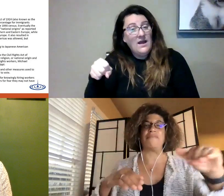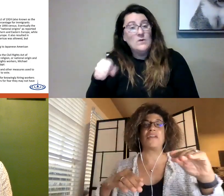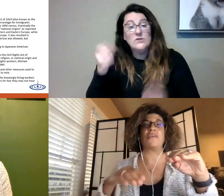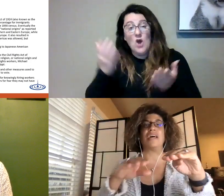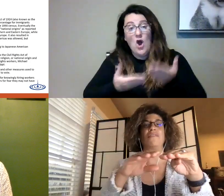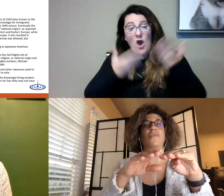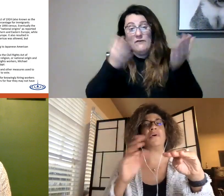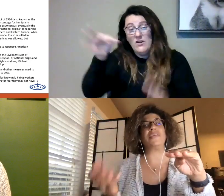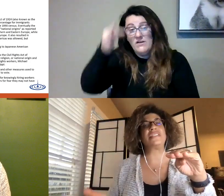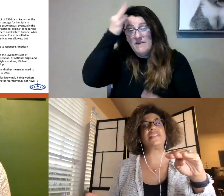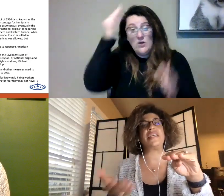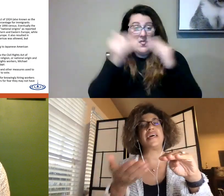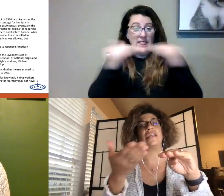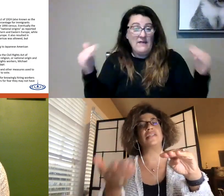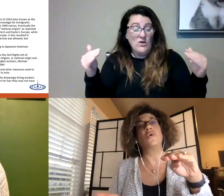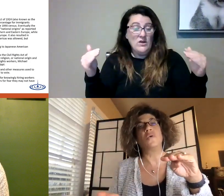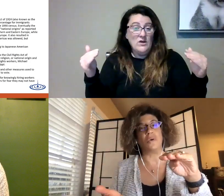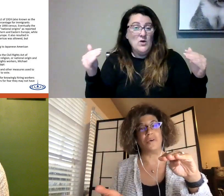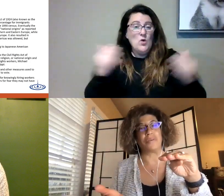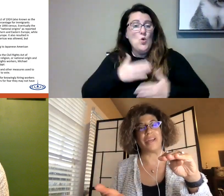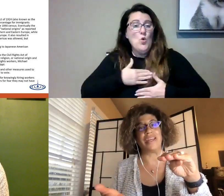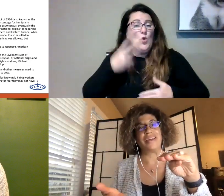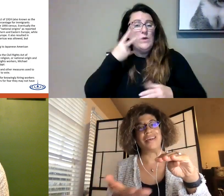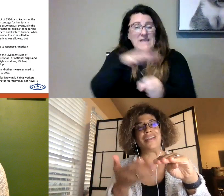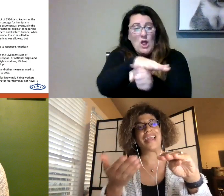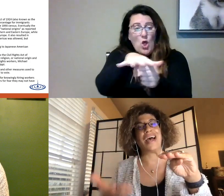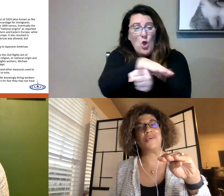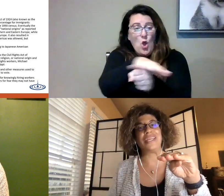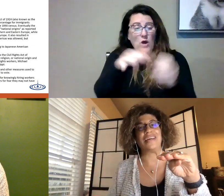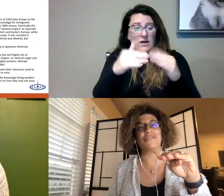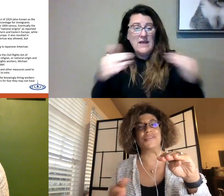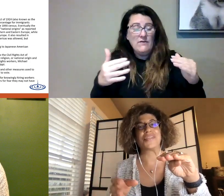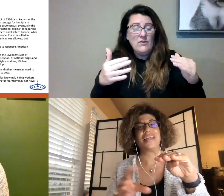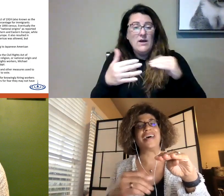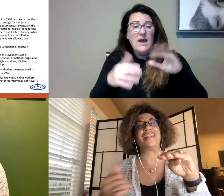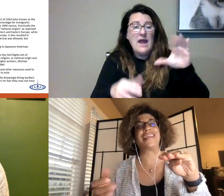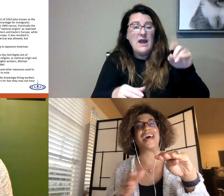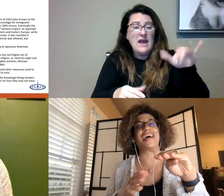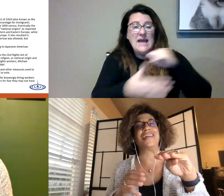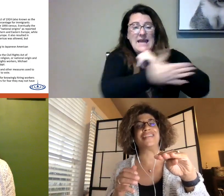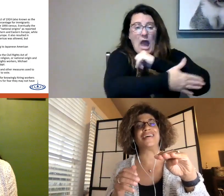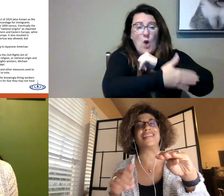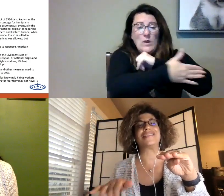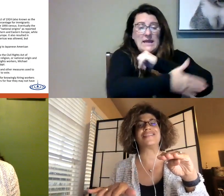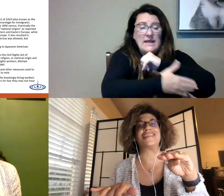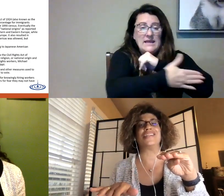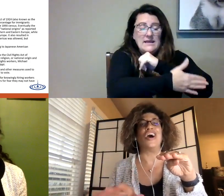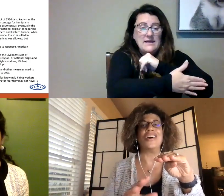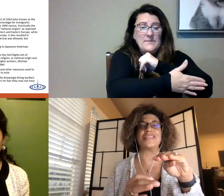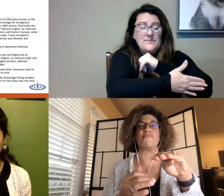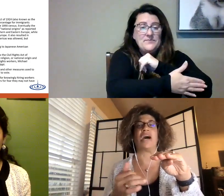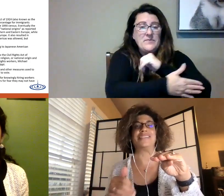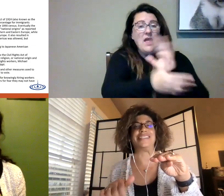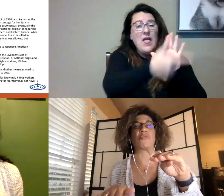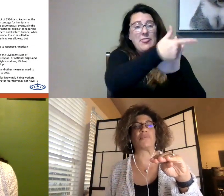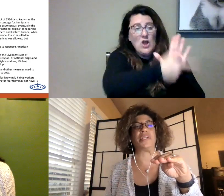at a federal level, what we see at the local, right, and the county levels, that the laws